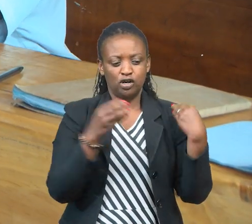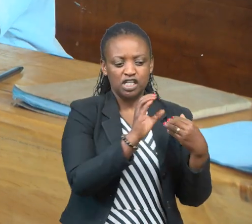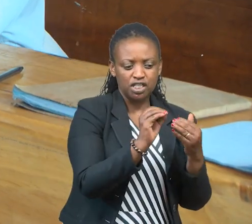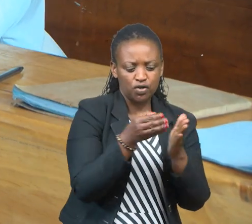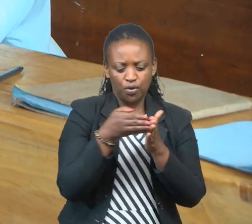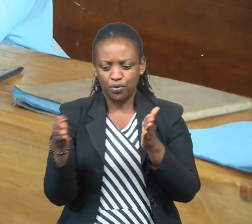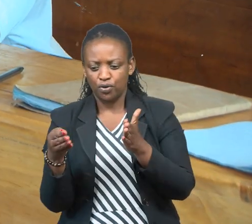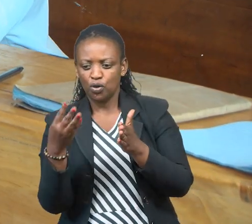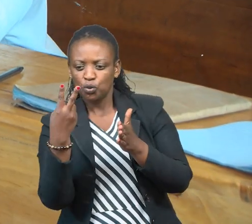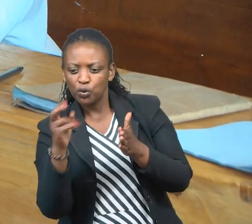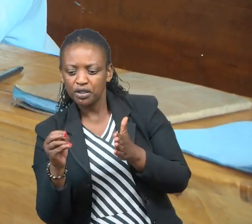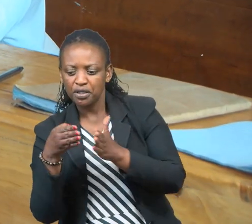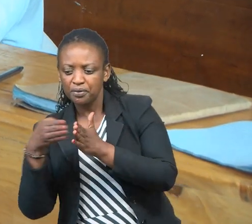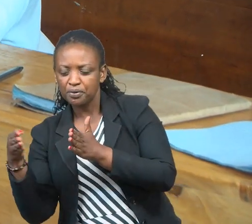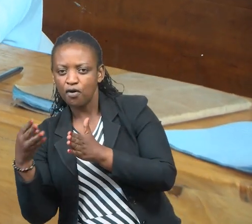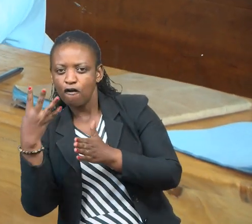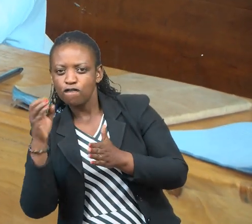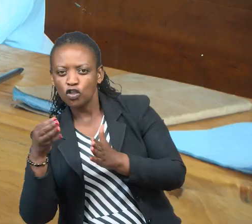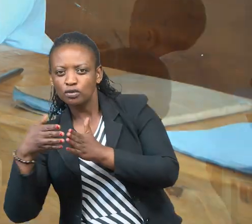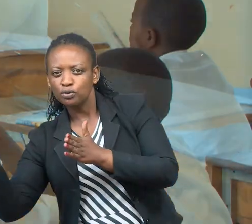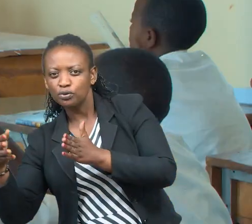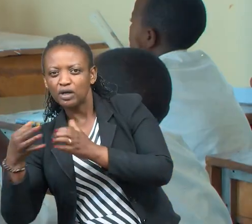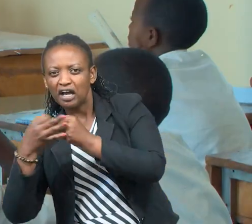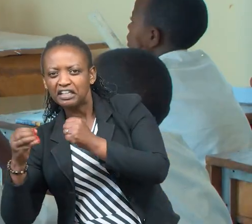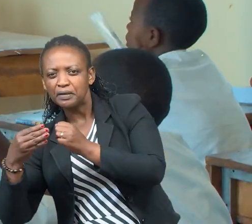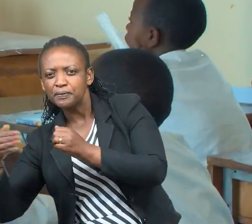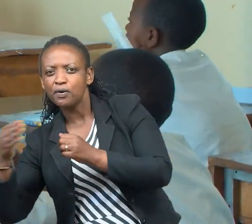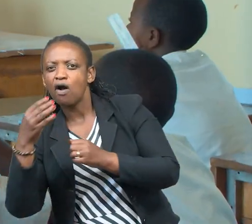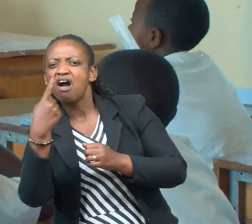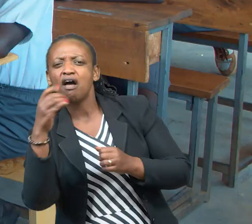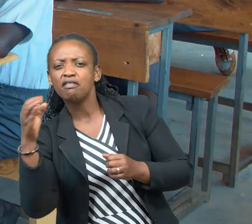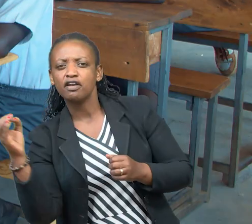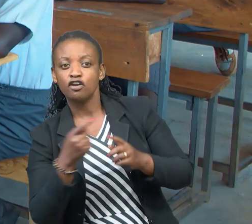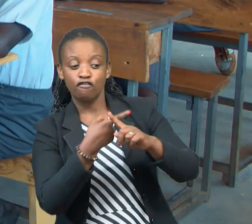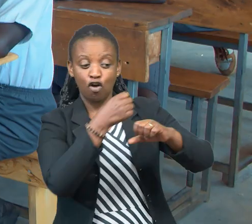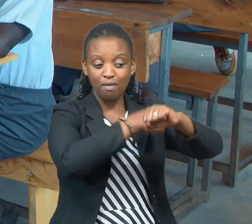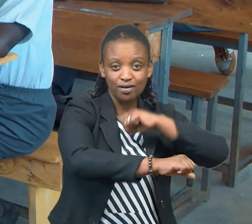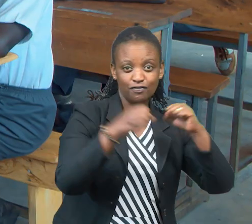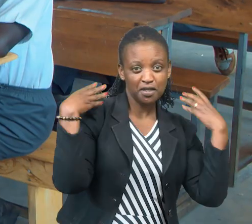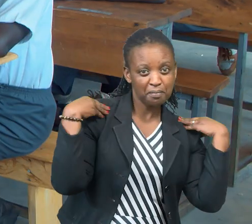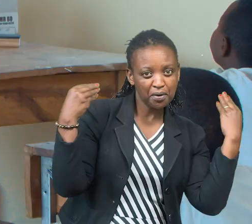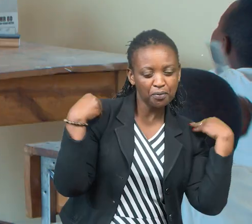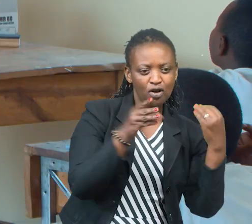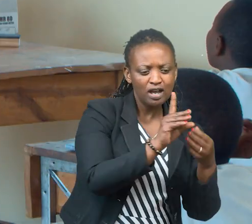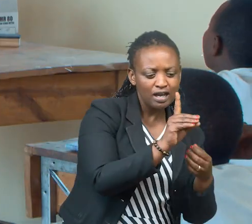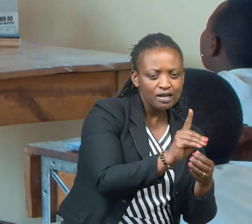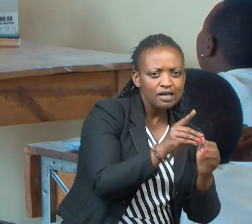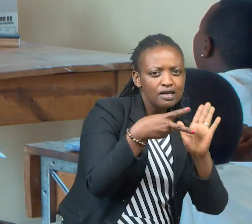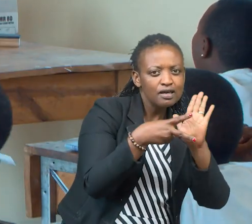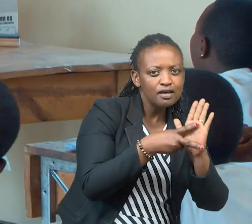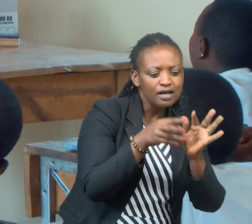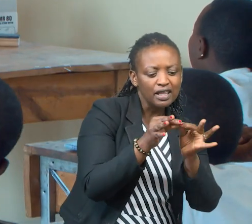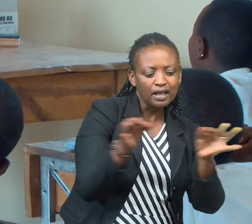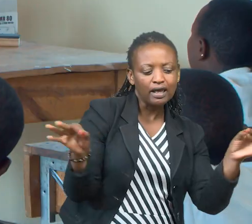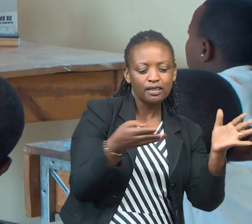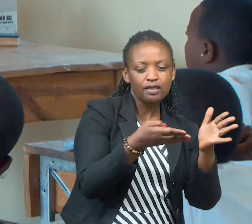to 20 to 40 to 60 to 80 to 100. So, from this practical activity, d is equal to